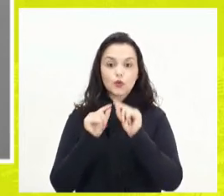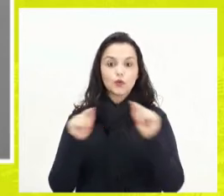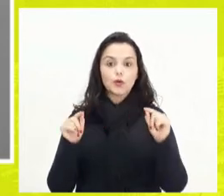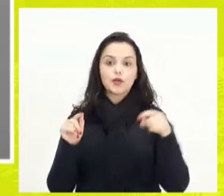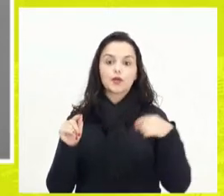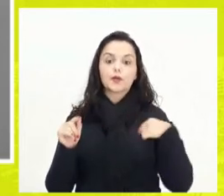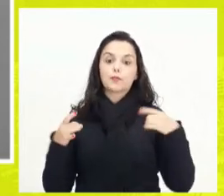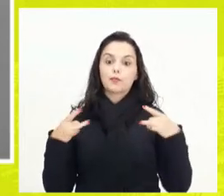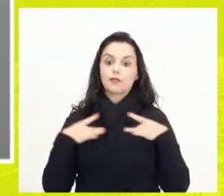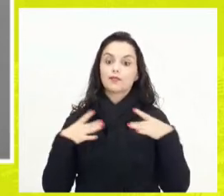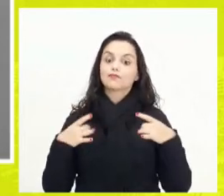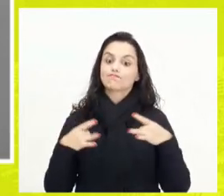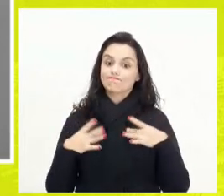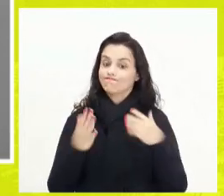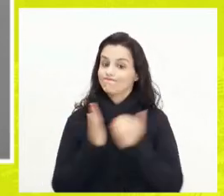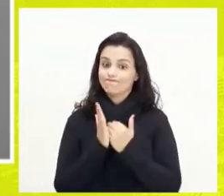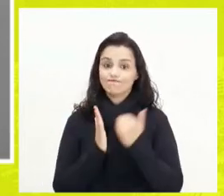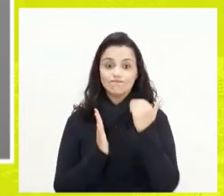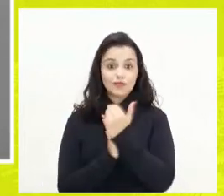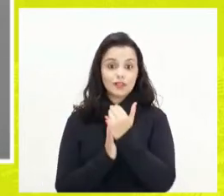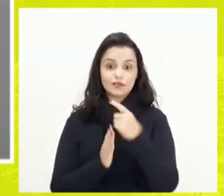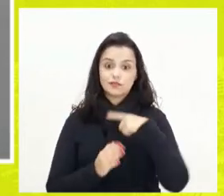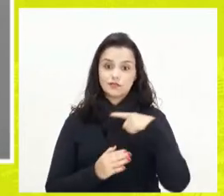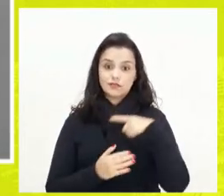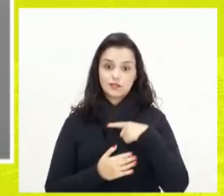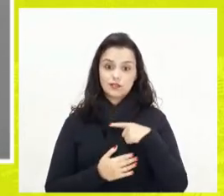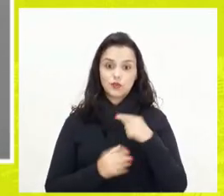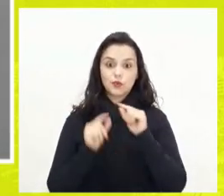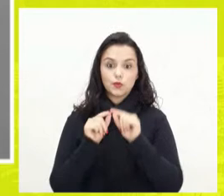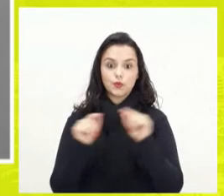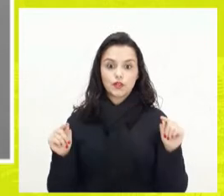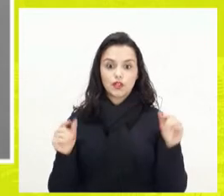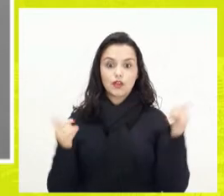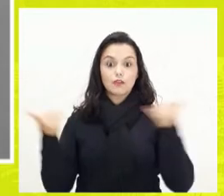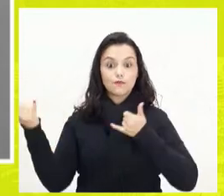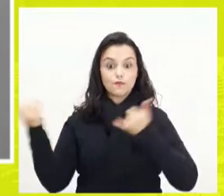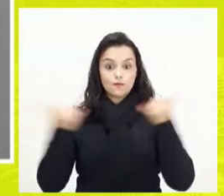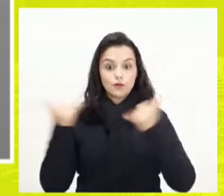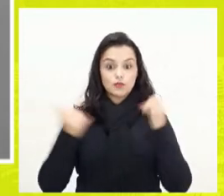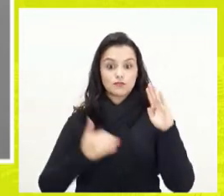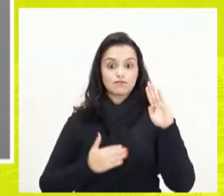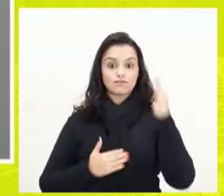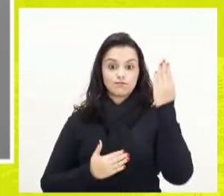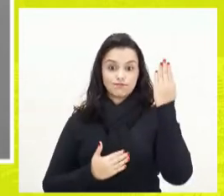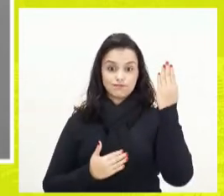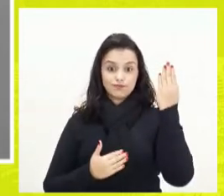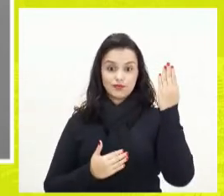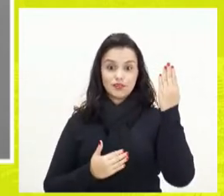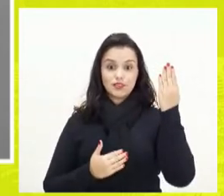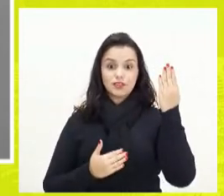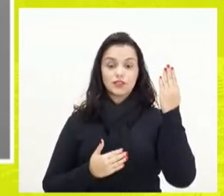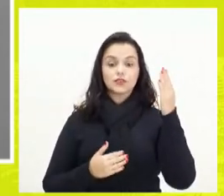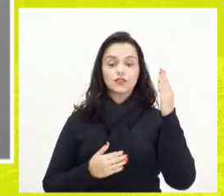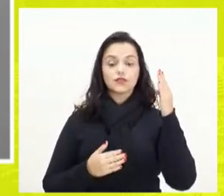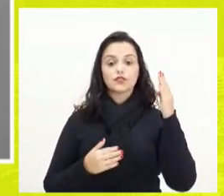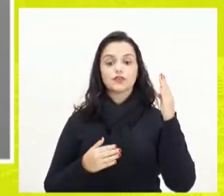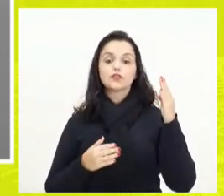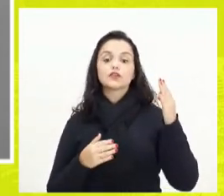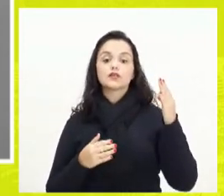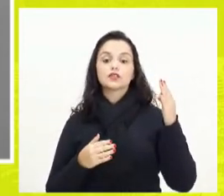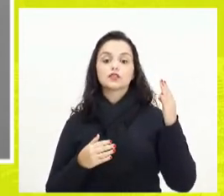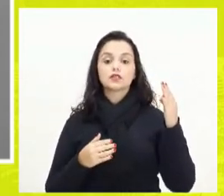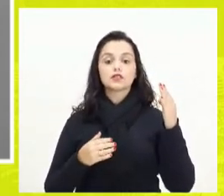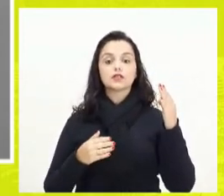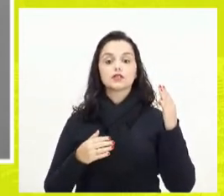happens but my biggest fear is that this information will